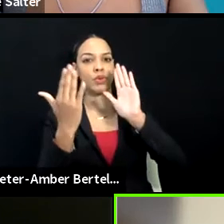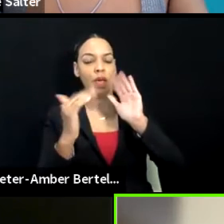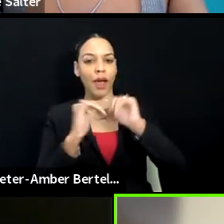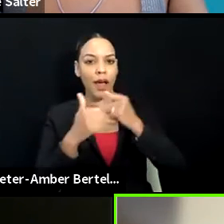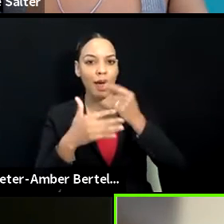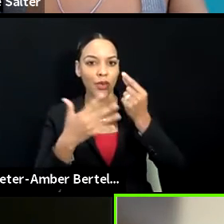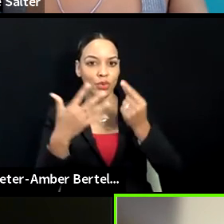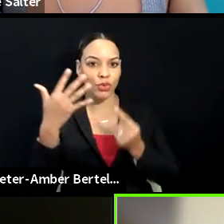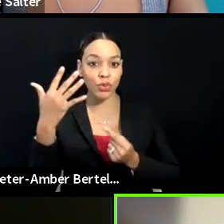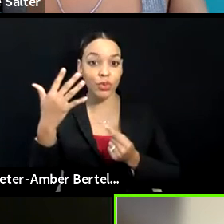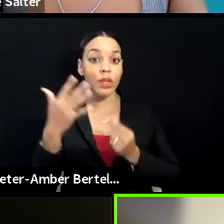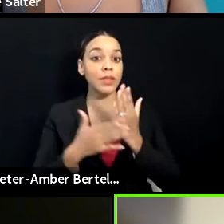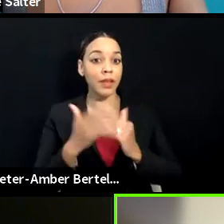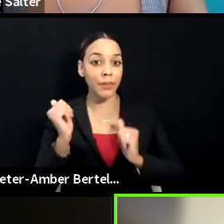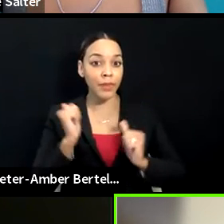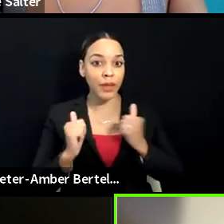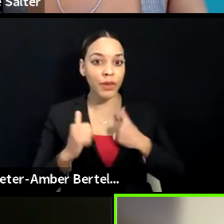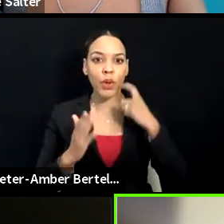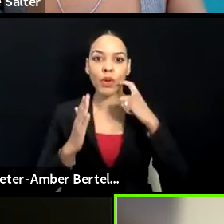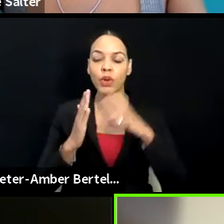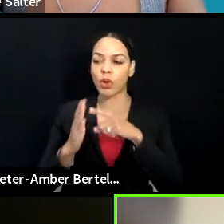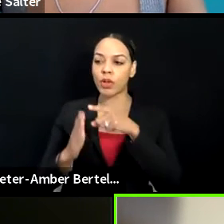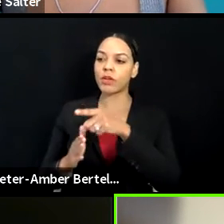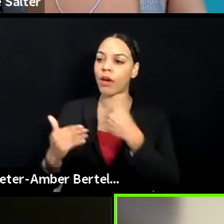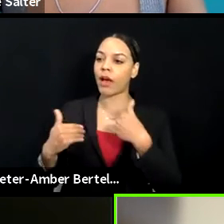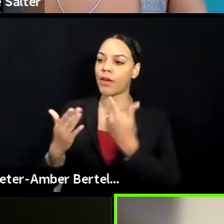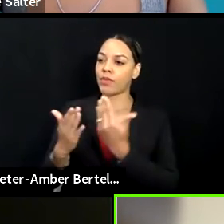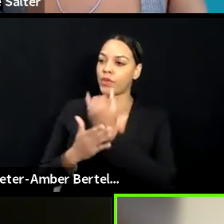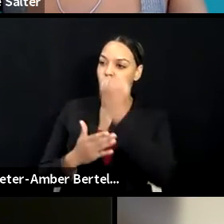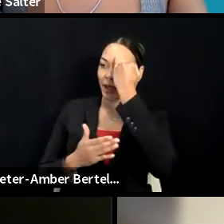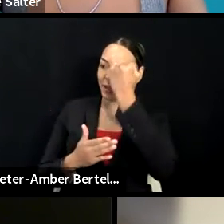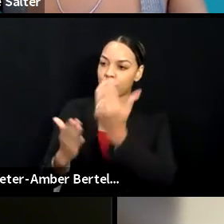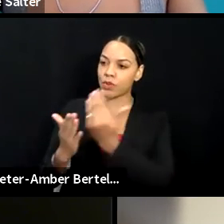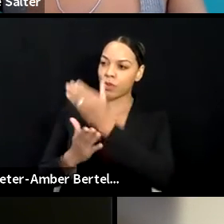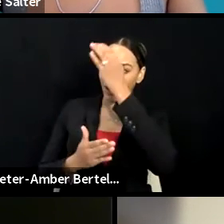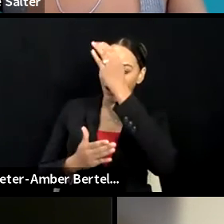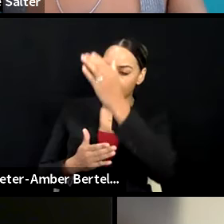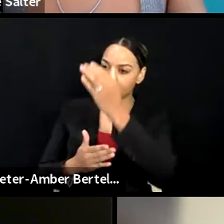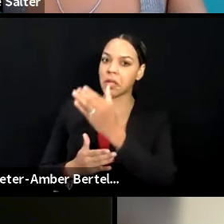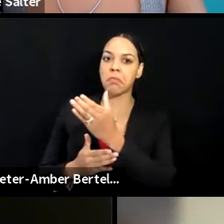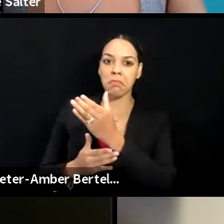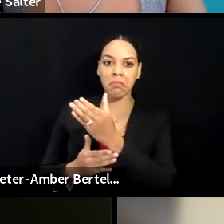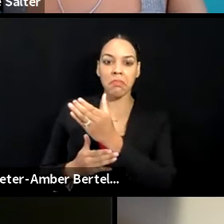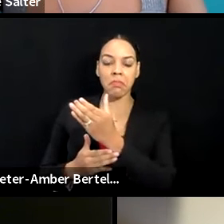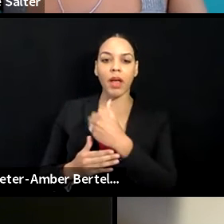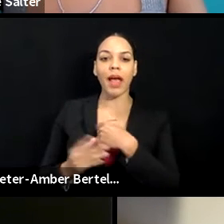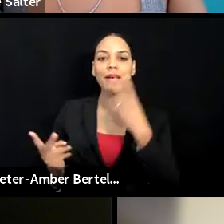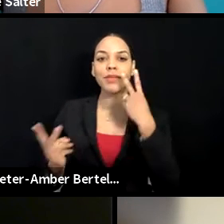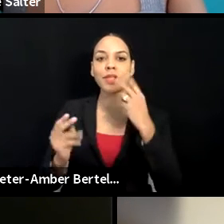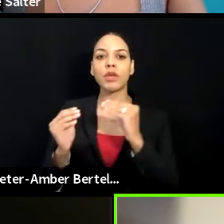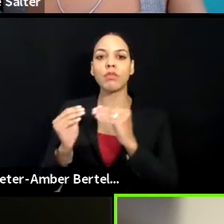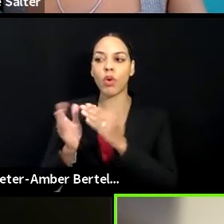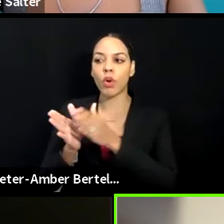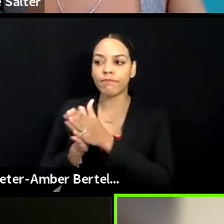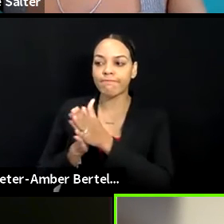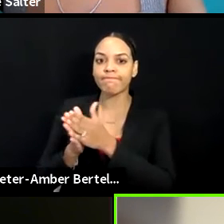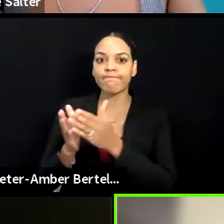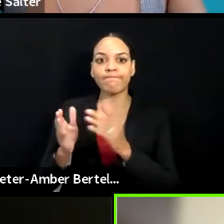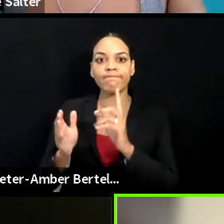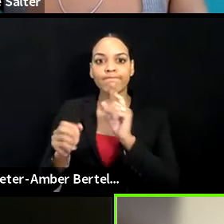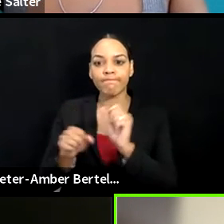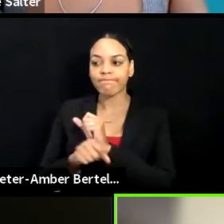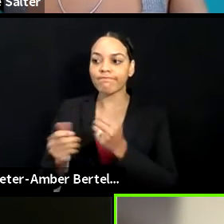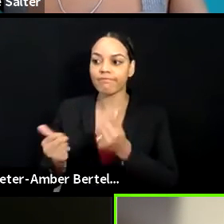theaters start to approach new ideas and new concepts. And I've seen, I would say, a more concerted effort to more